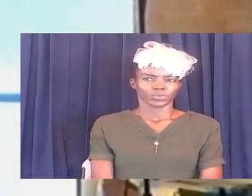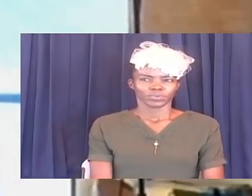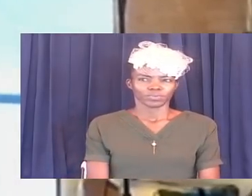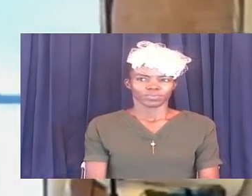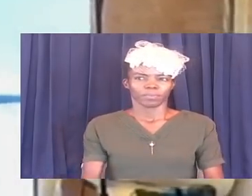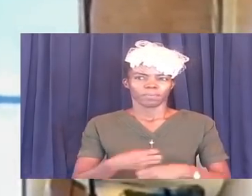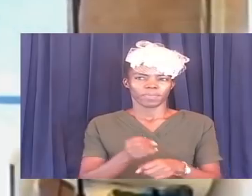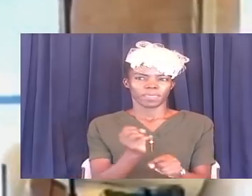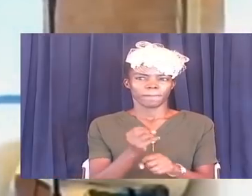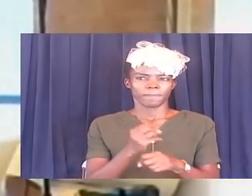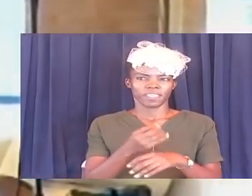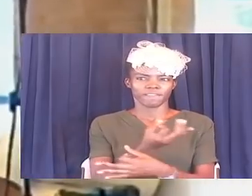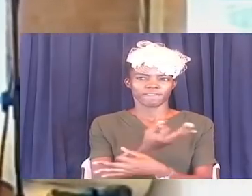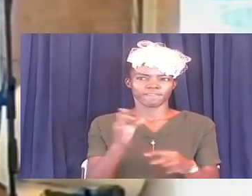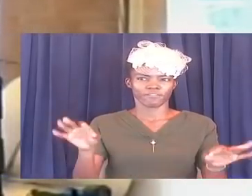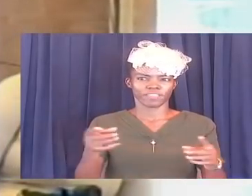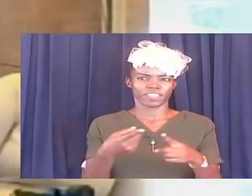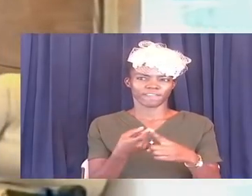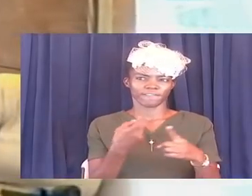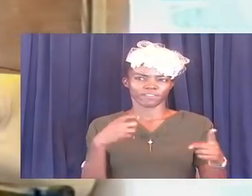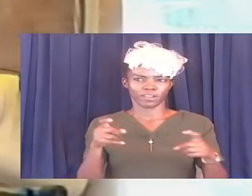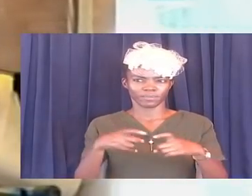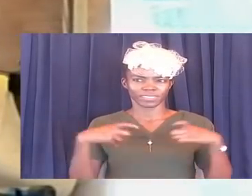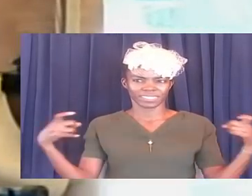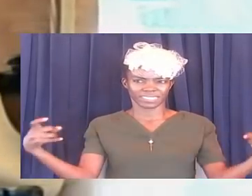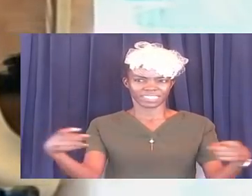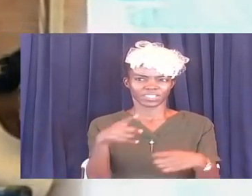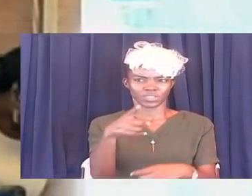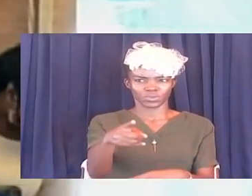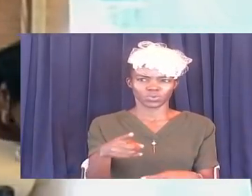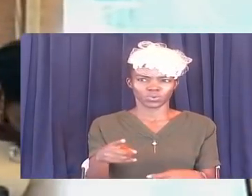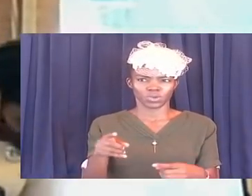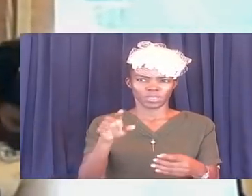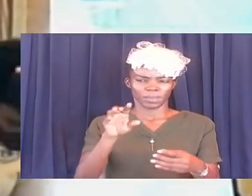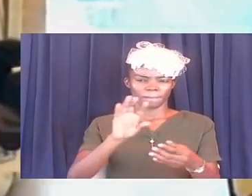from sin, ye became the servants of righteousness.